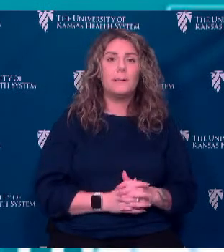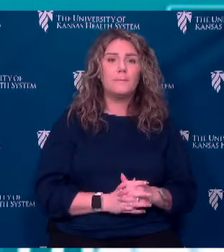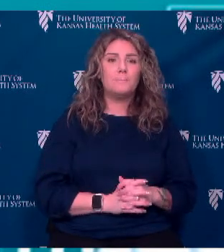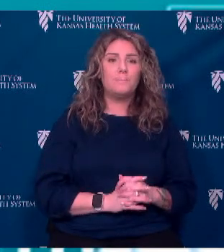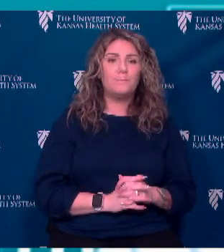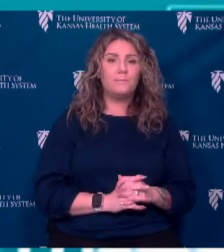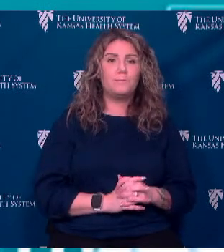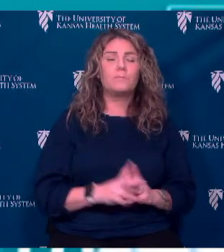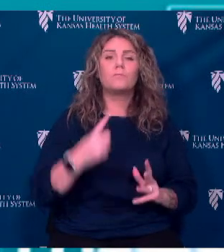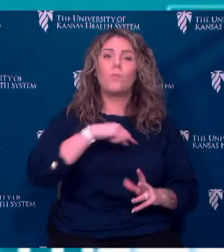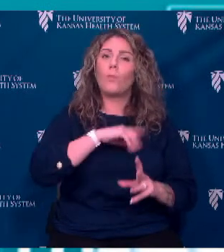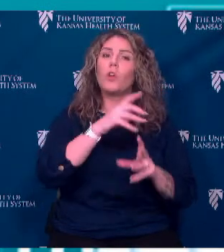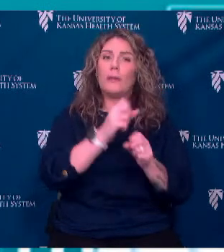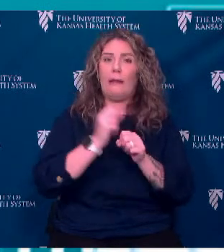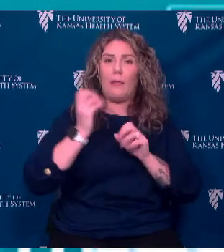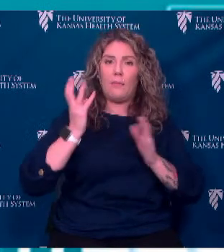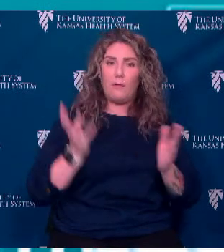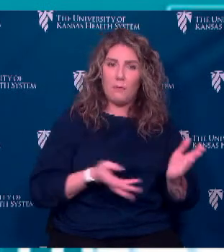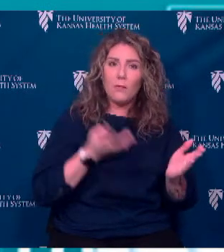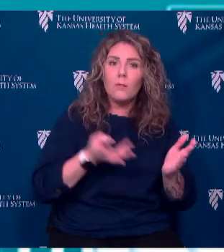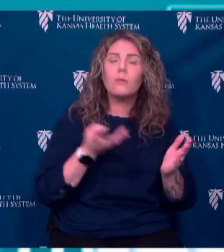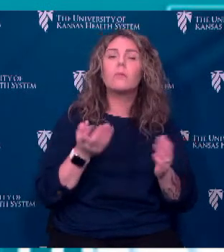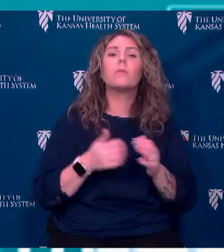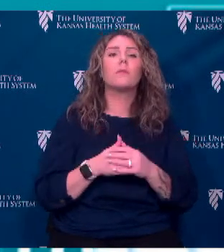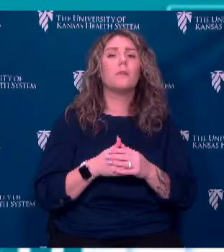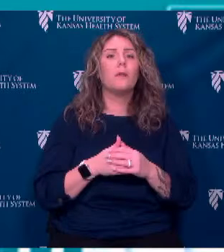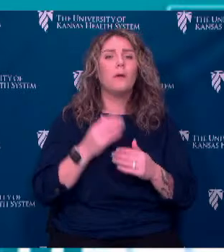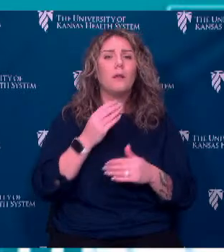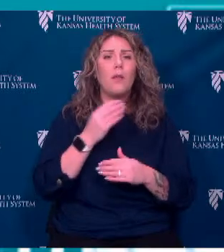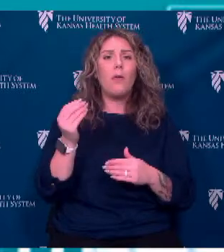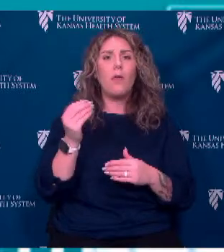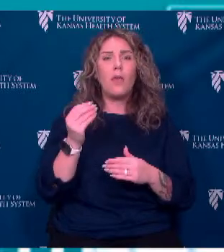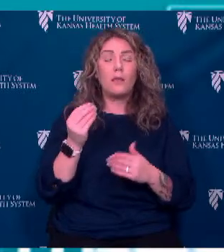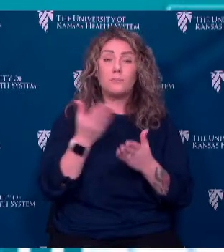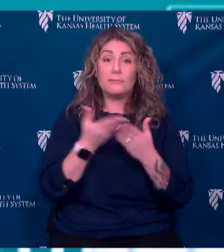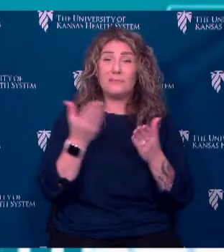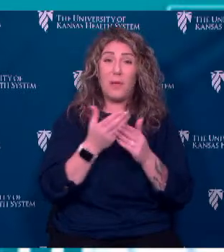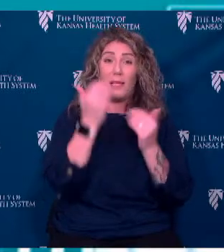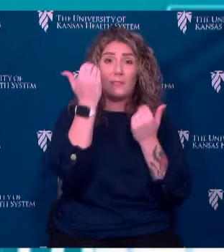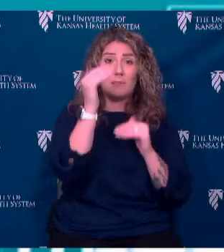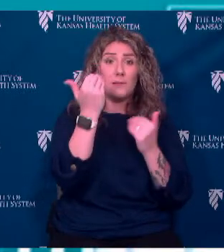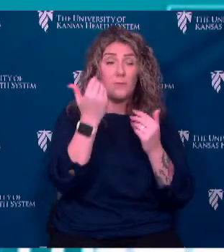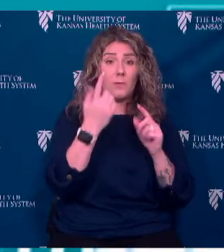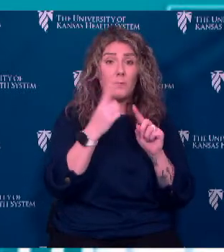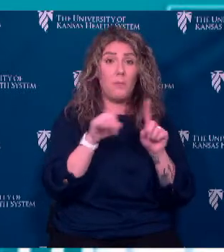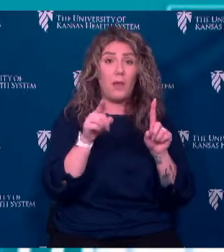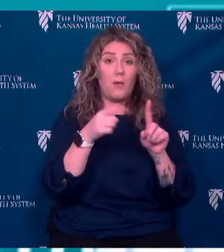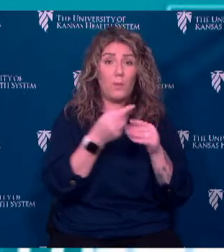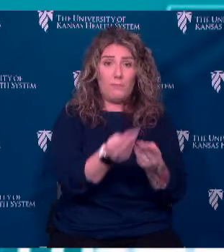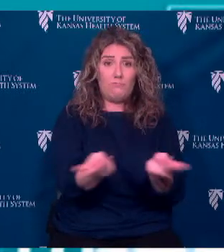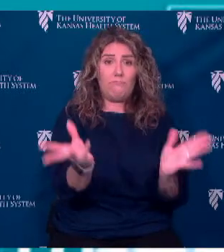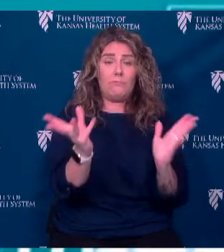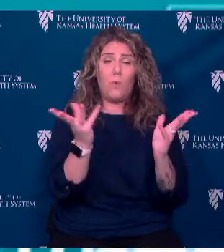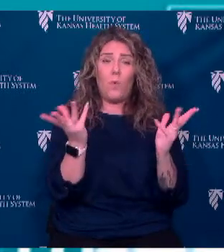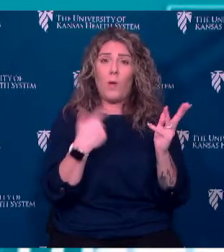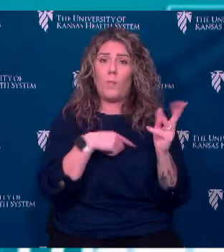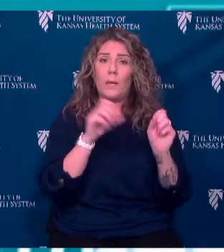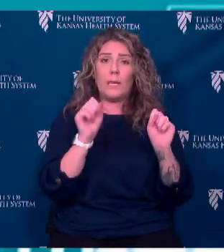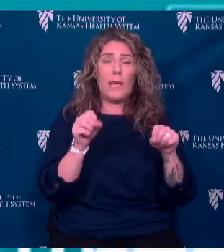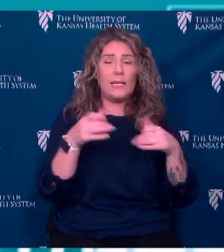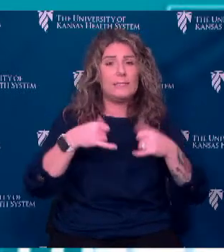the monoclonals, and the supply is limited, but we give what we can, and we're still doing that,